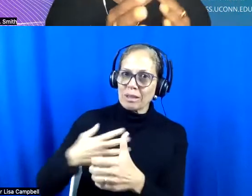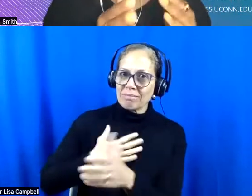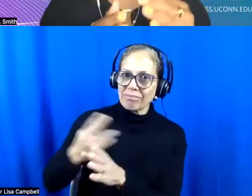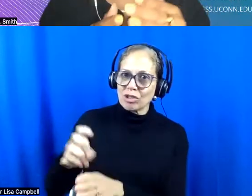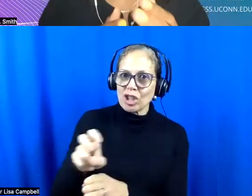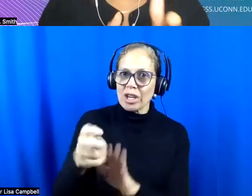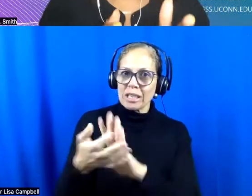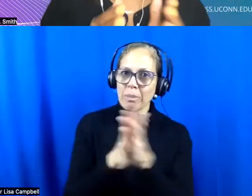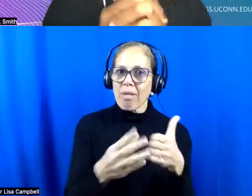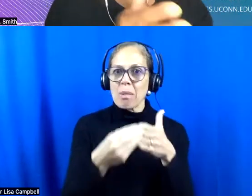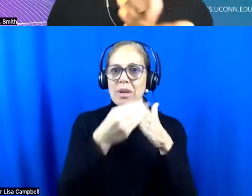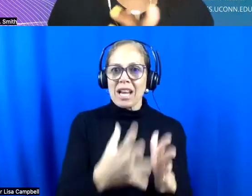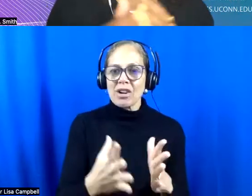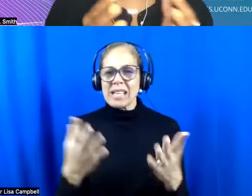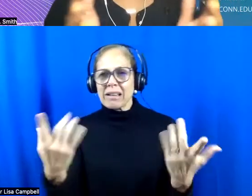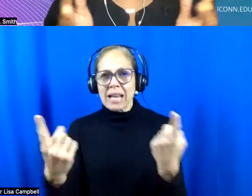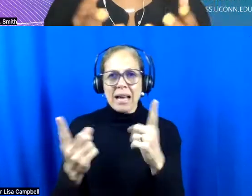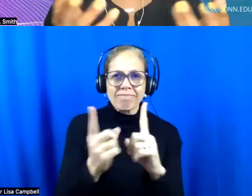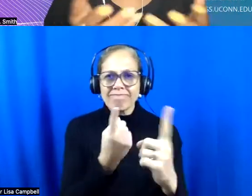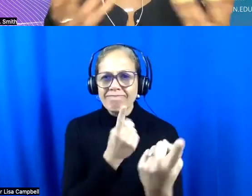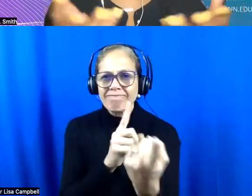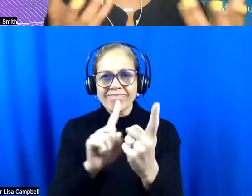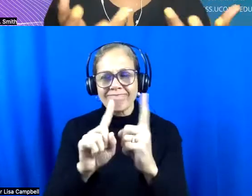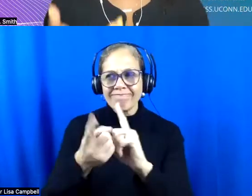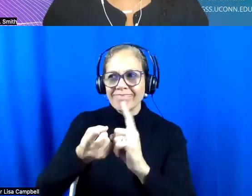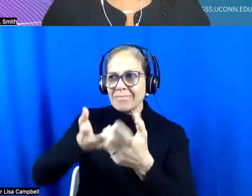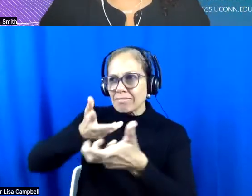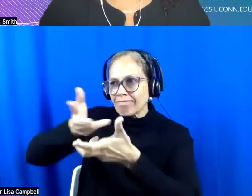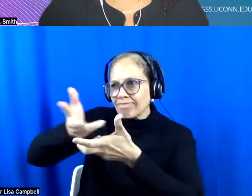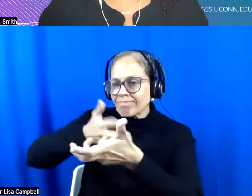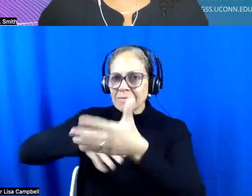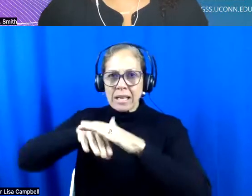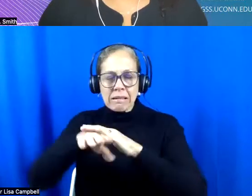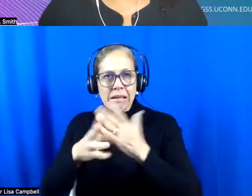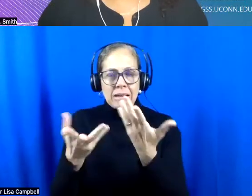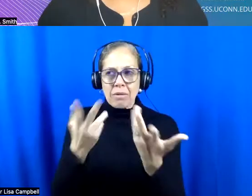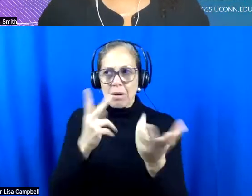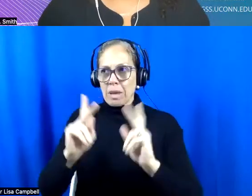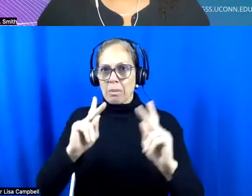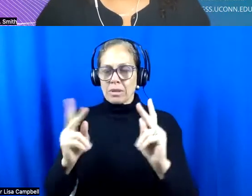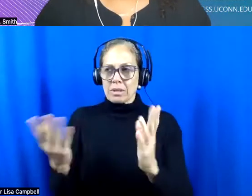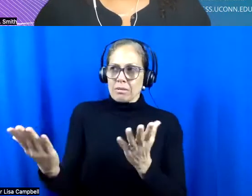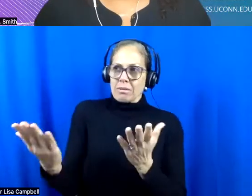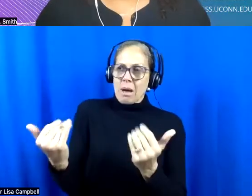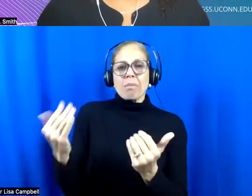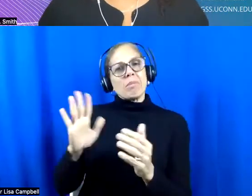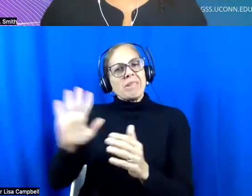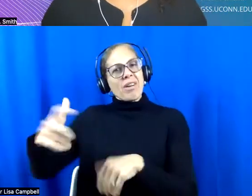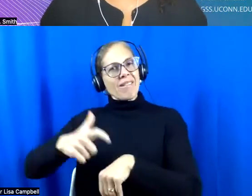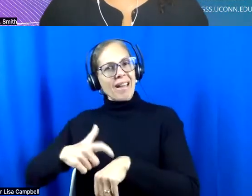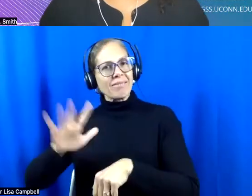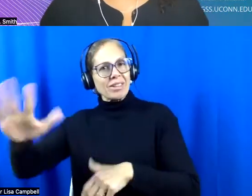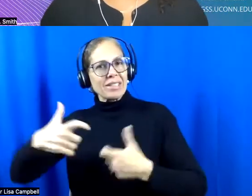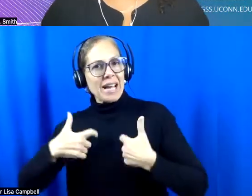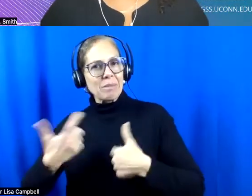lights passing each other and joining each other, and there have to be entry points for people to join at different times in their journey